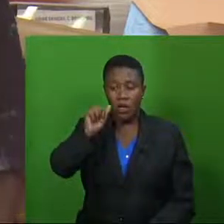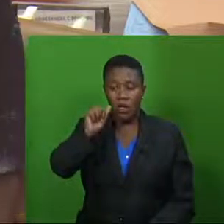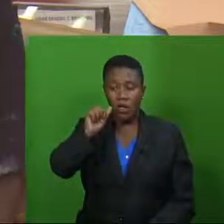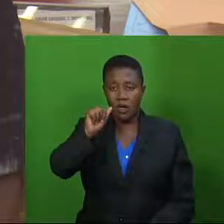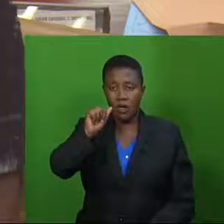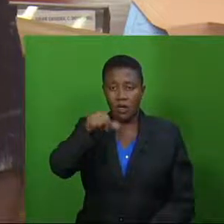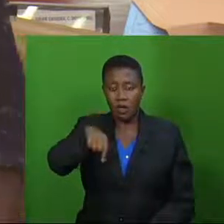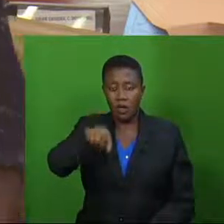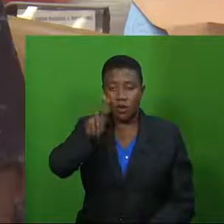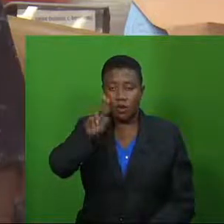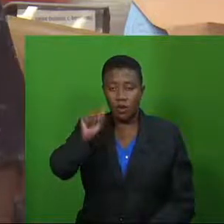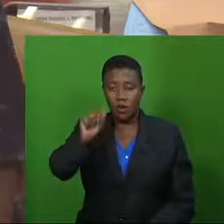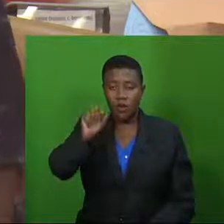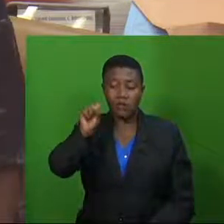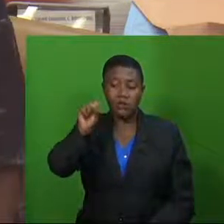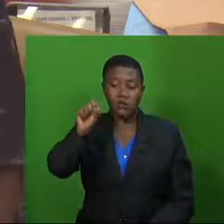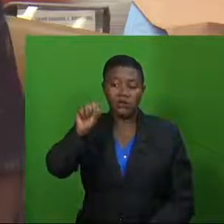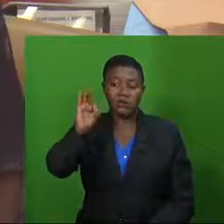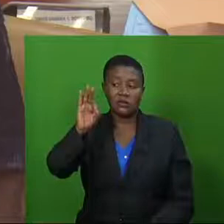As a reinforcement.